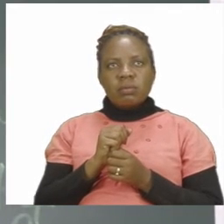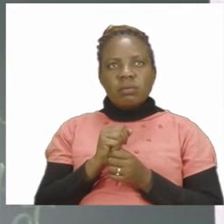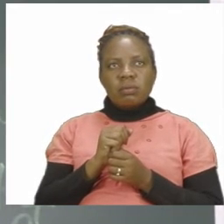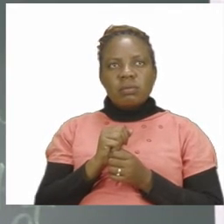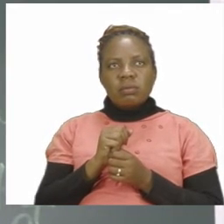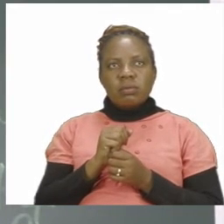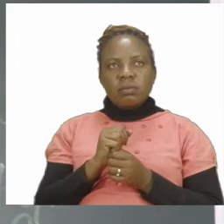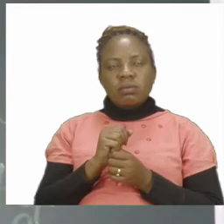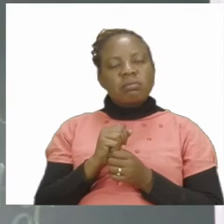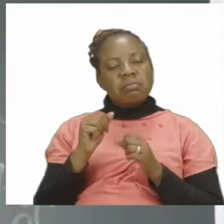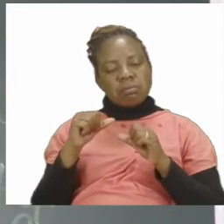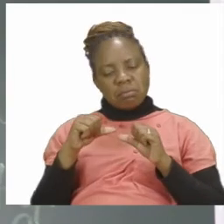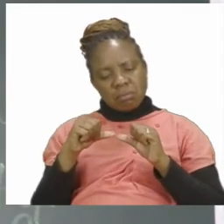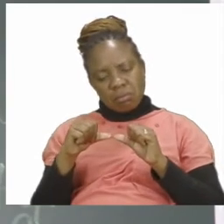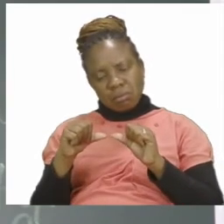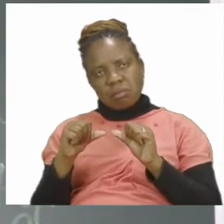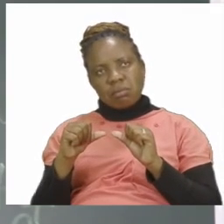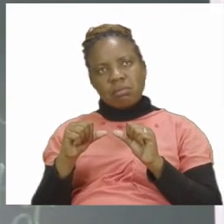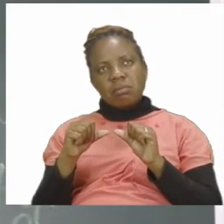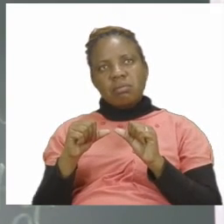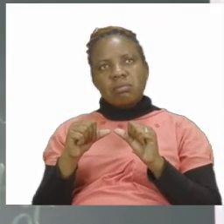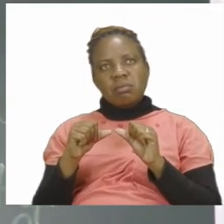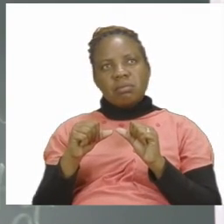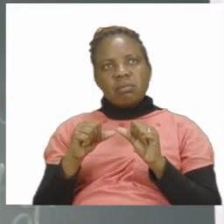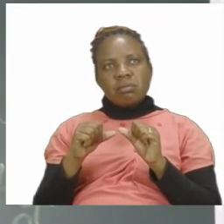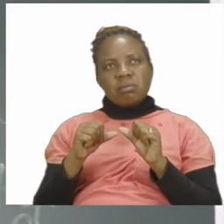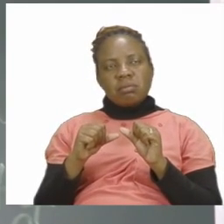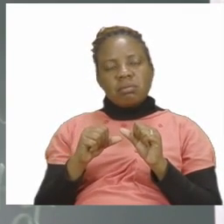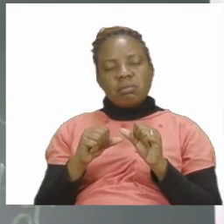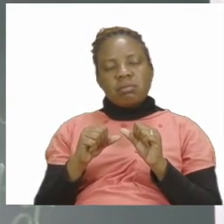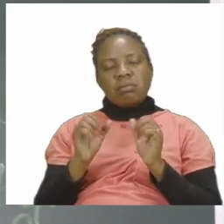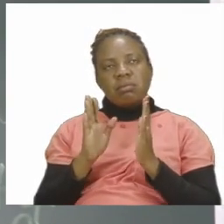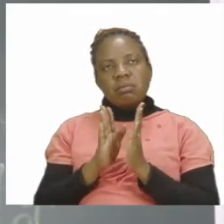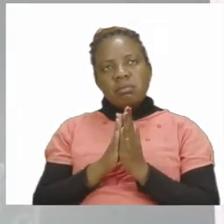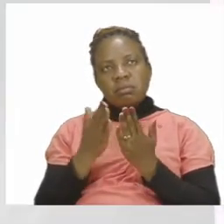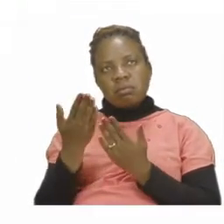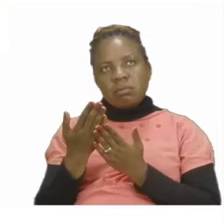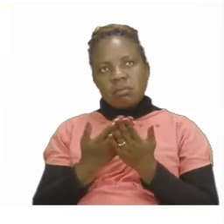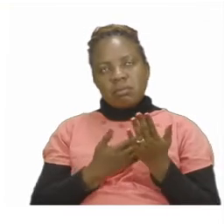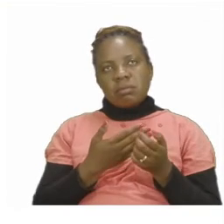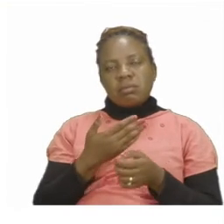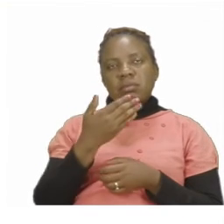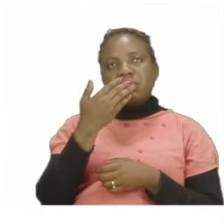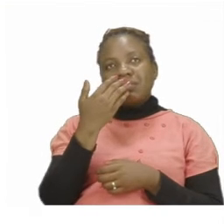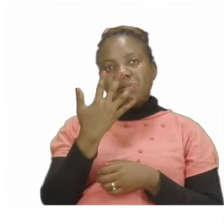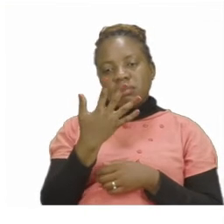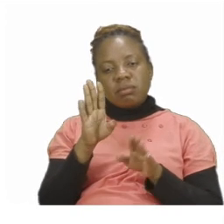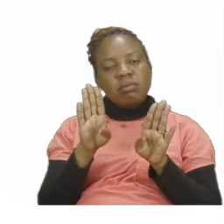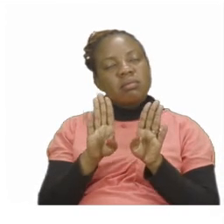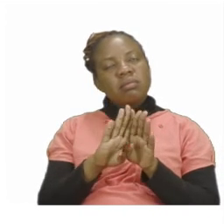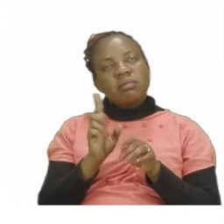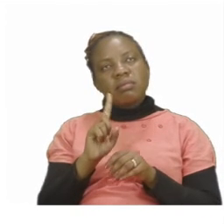4, let's quickly have a look at what you need to do on page 5. On